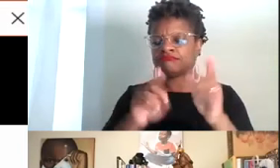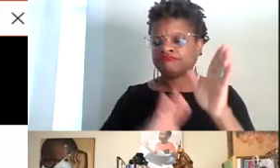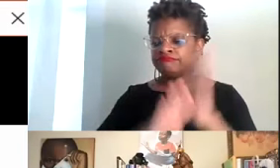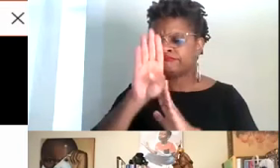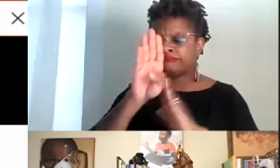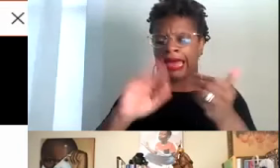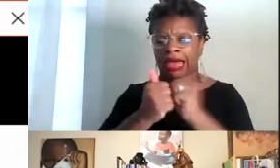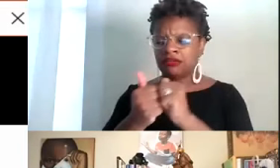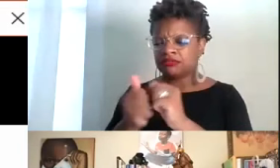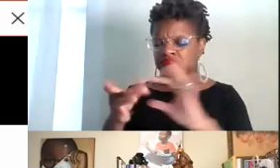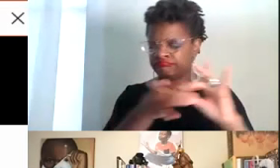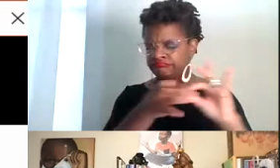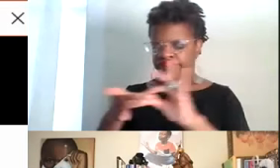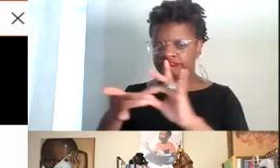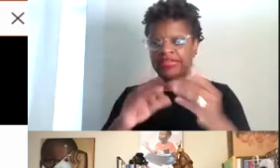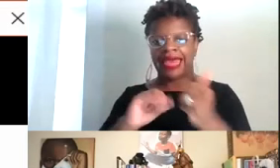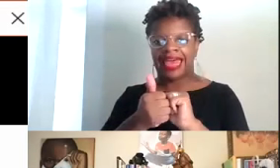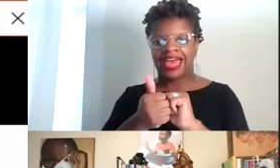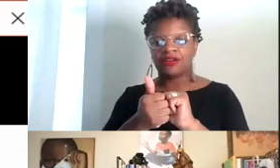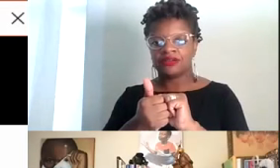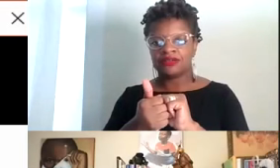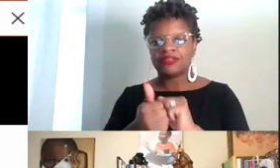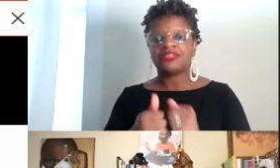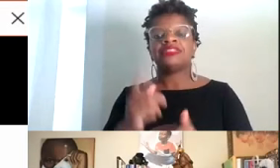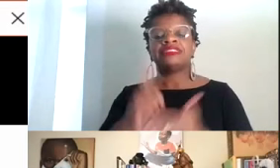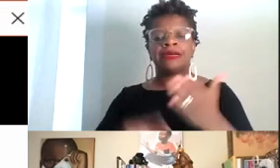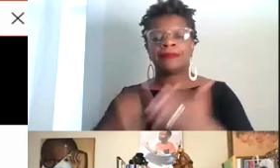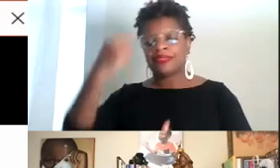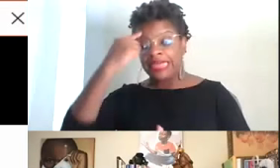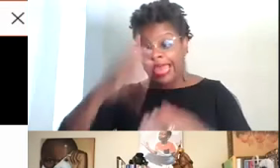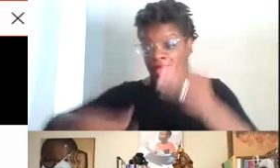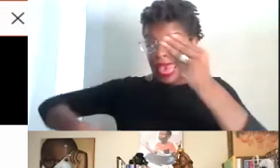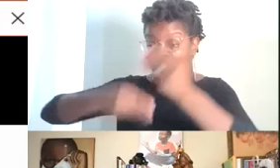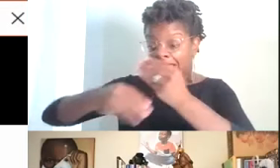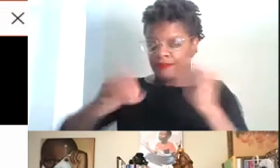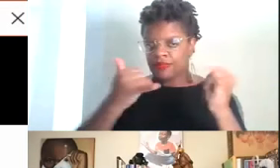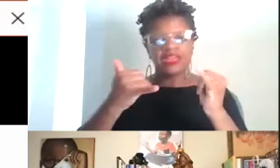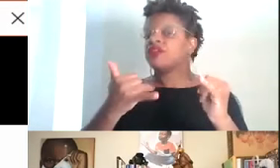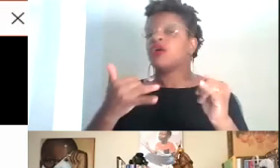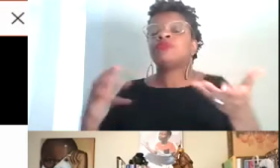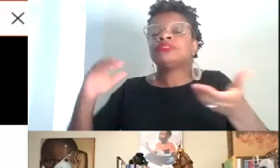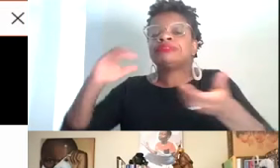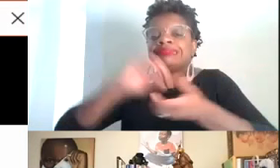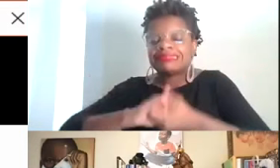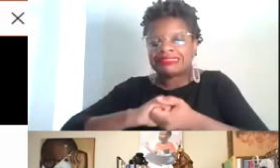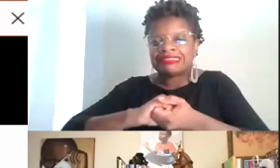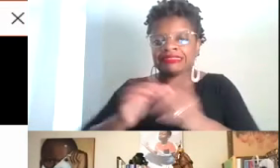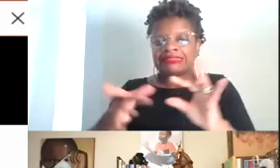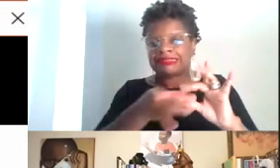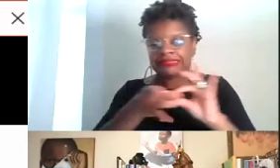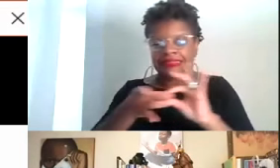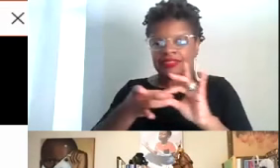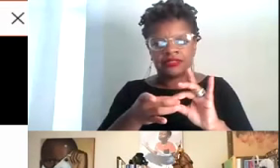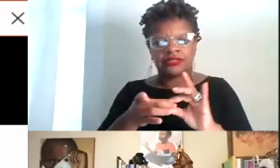not an addition to, it is a support with. And so many of those standards that we are looking